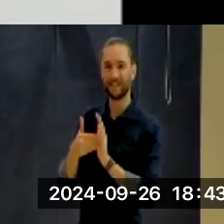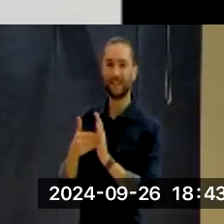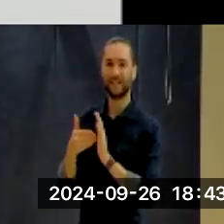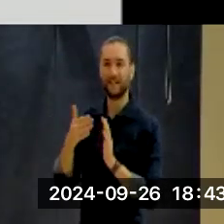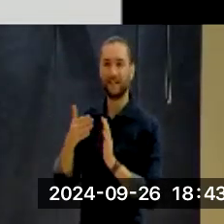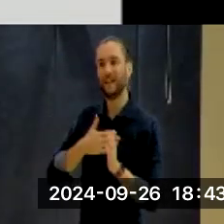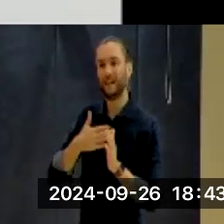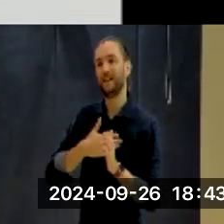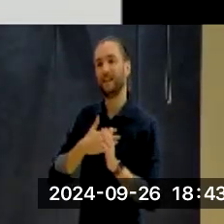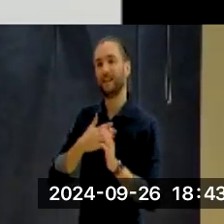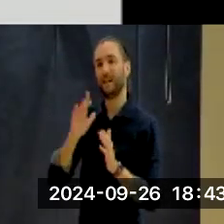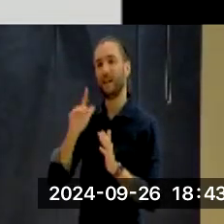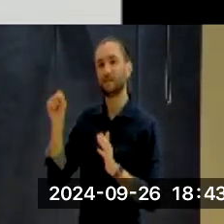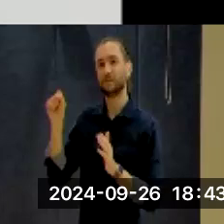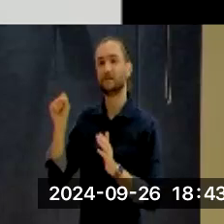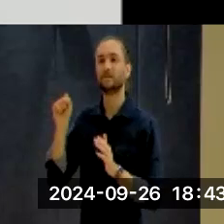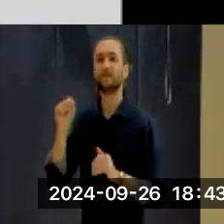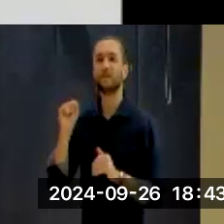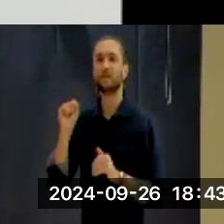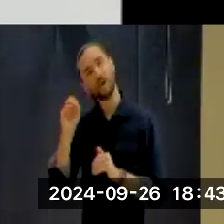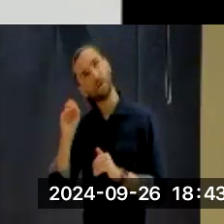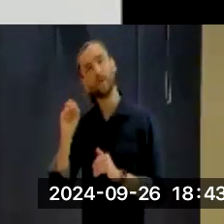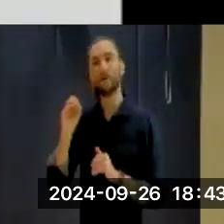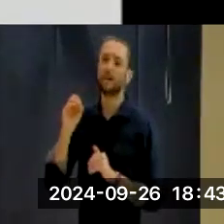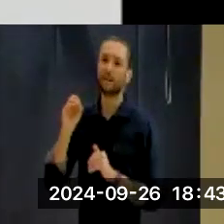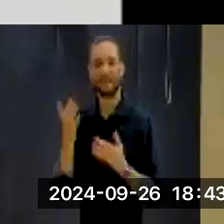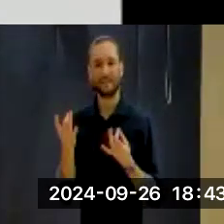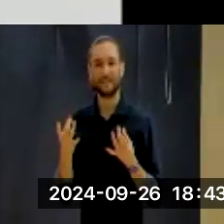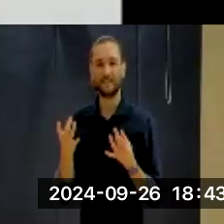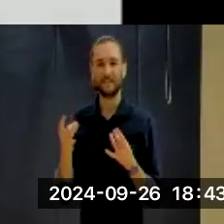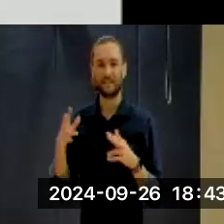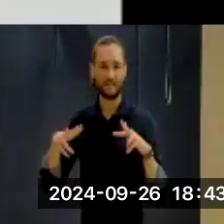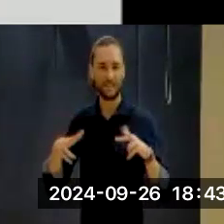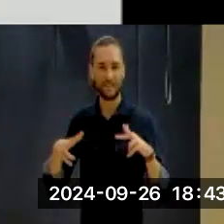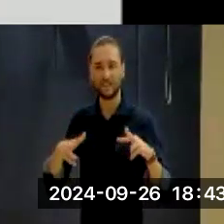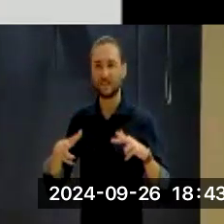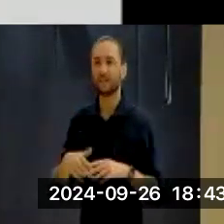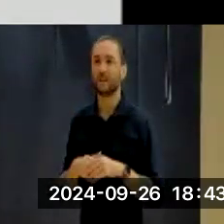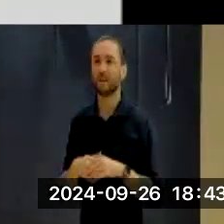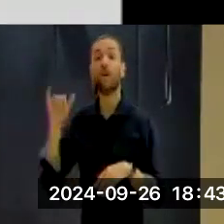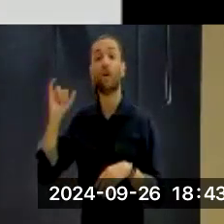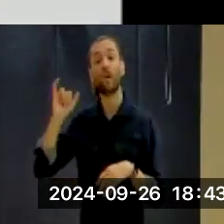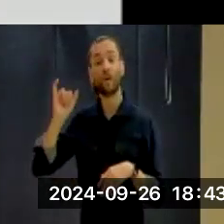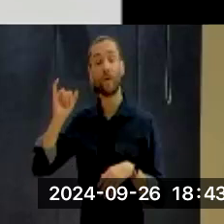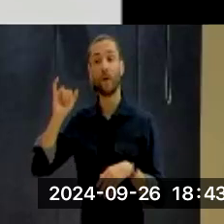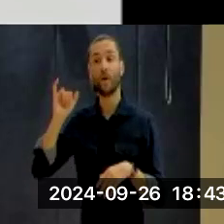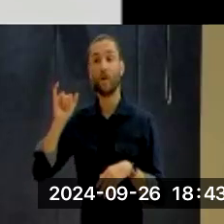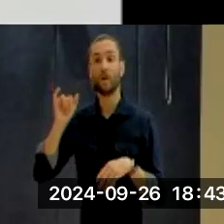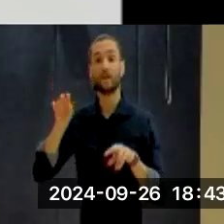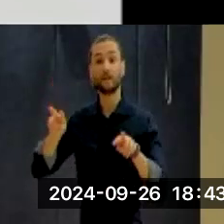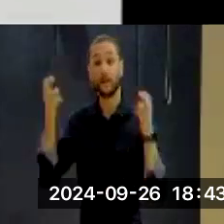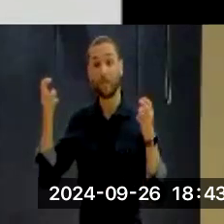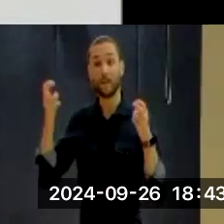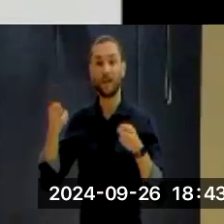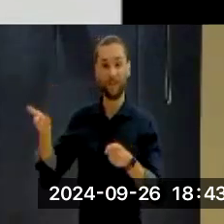straightforward. So it's a bit, weird situation. And then also to the topic of severances as well,